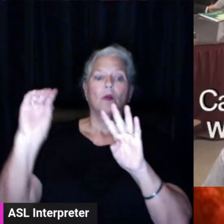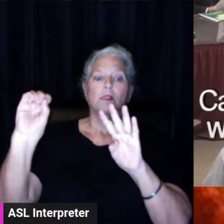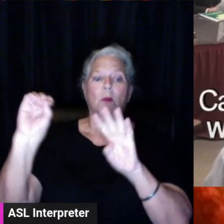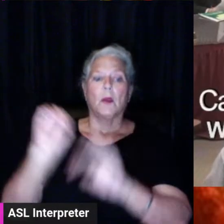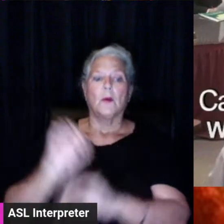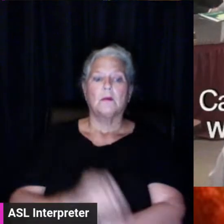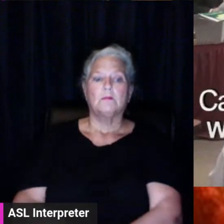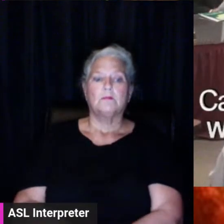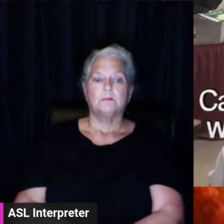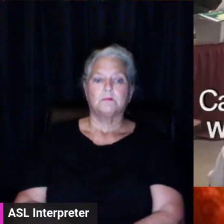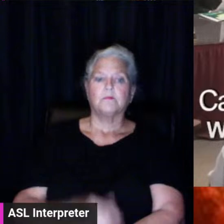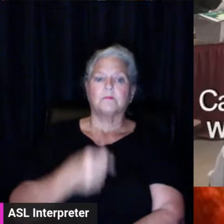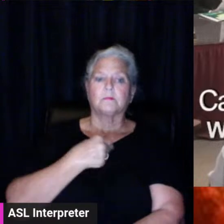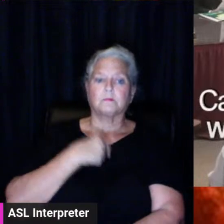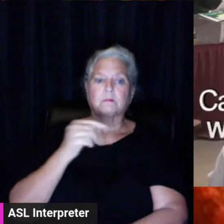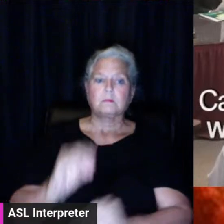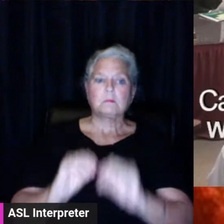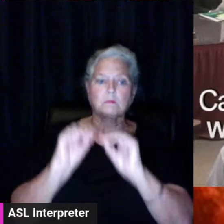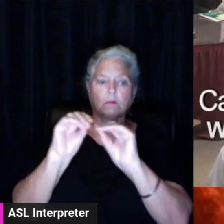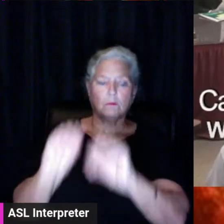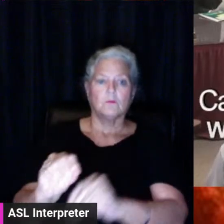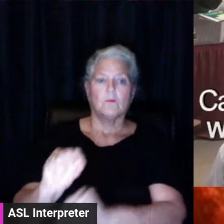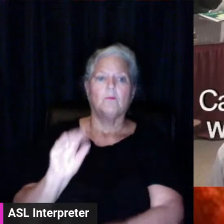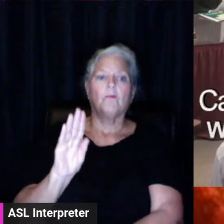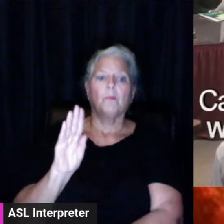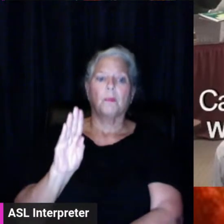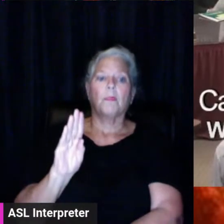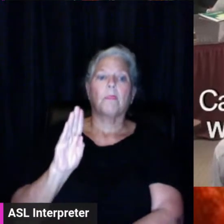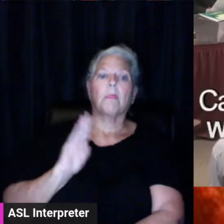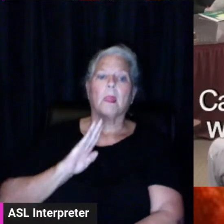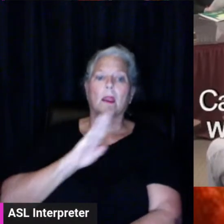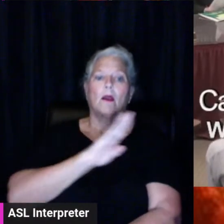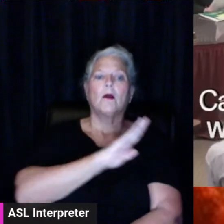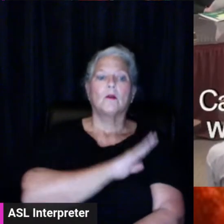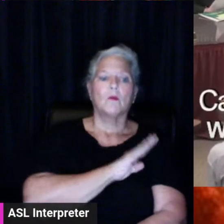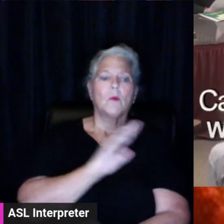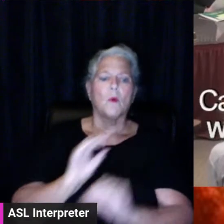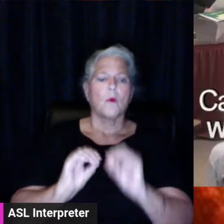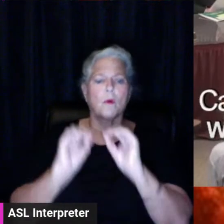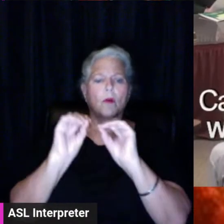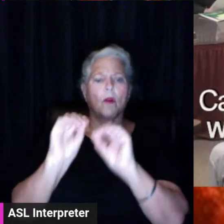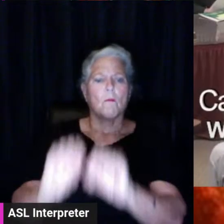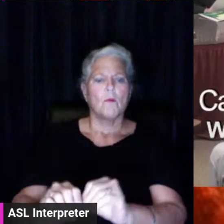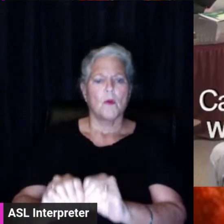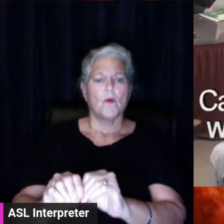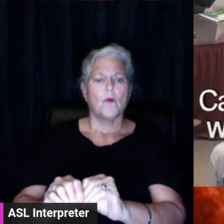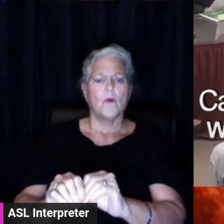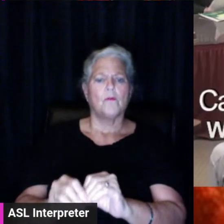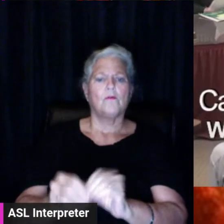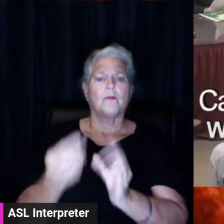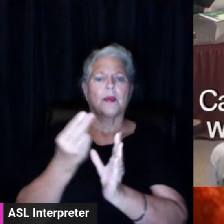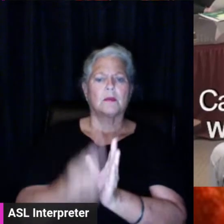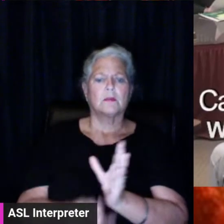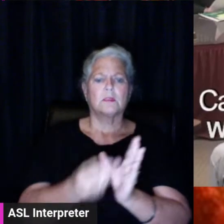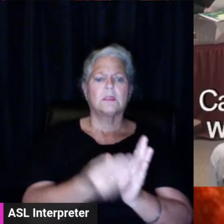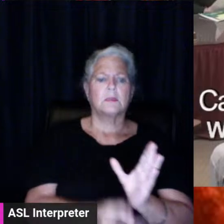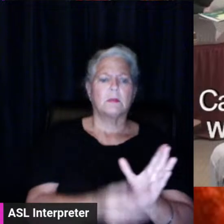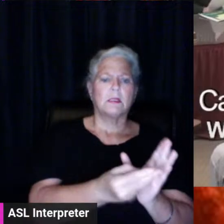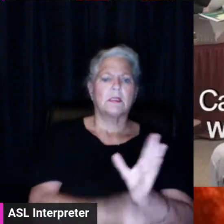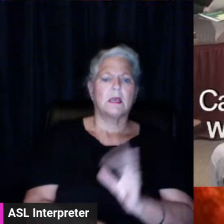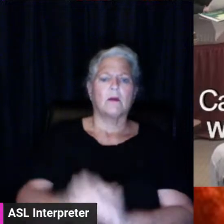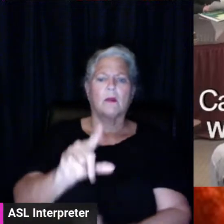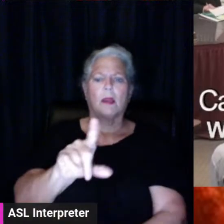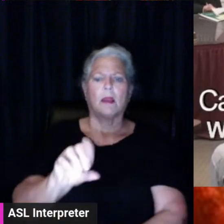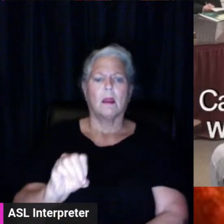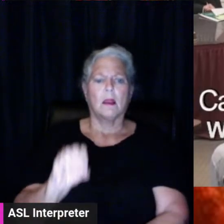I move that the board approve the cemetery lot perpetual care deeds. You can Second. Second. Motion